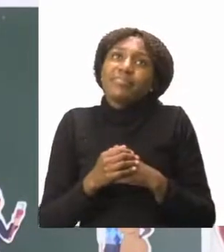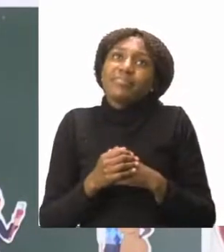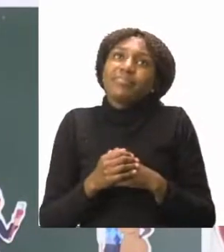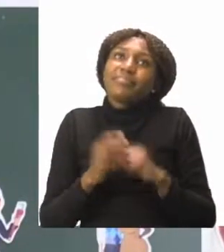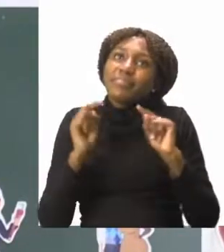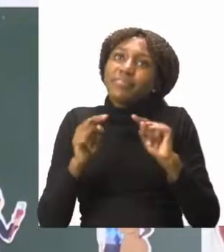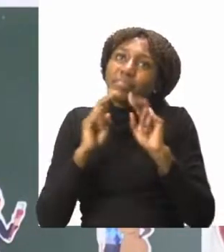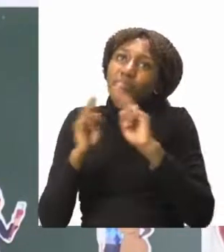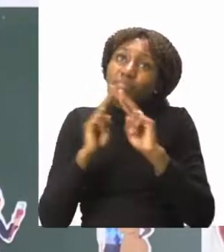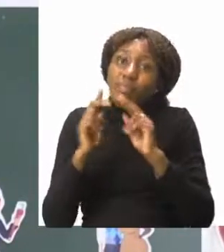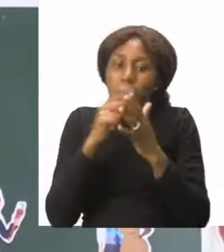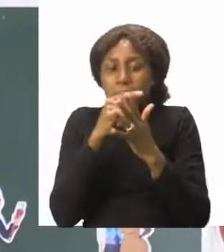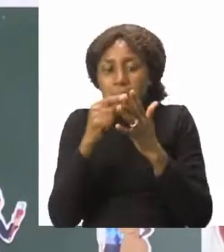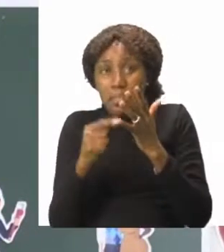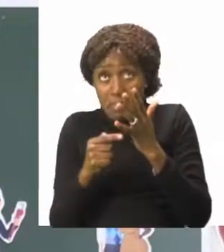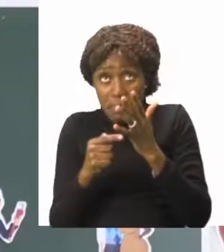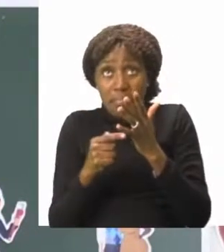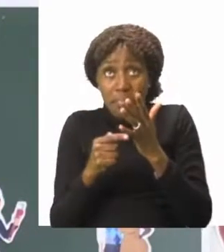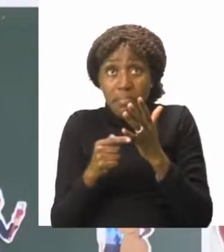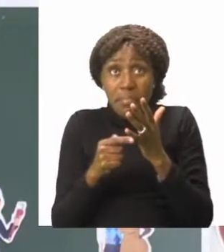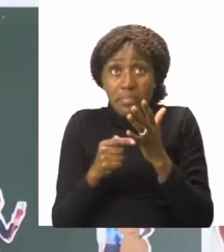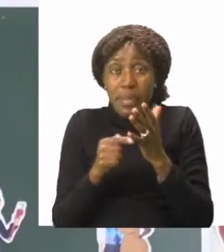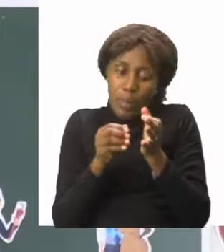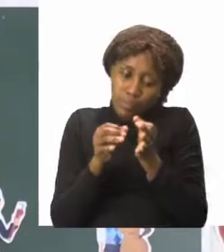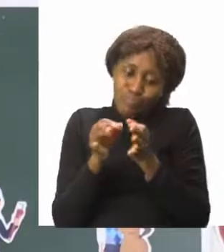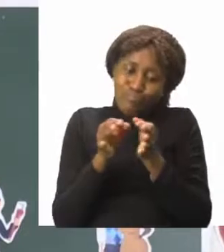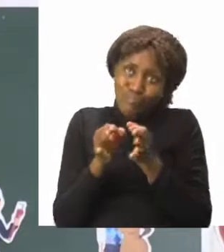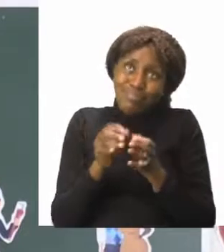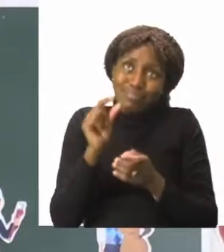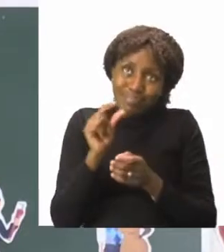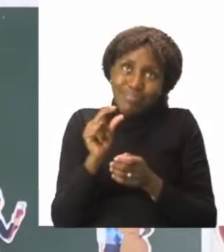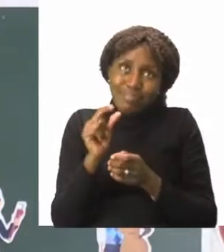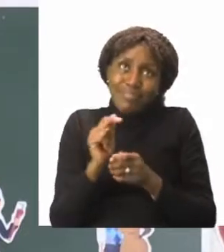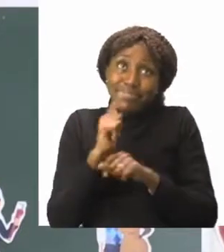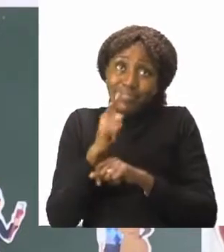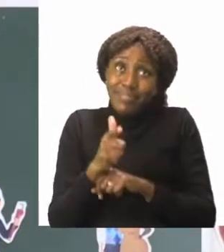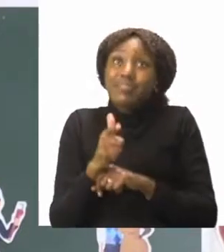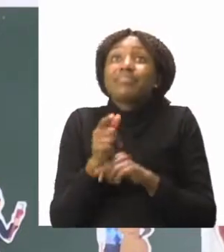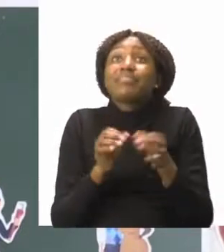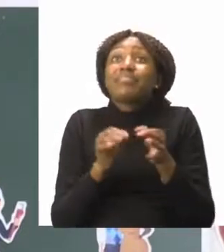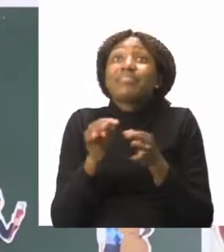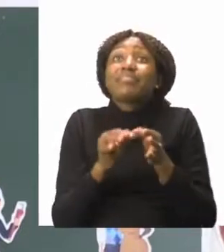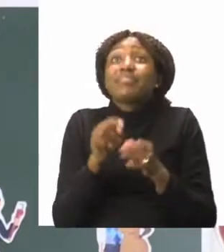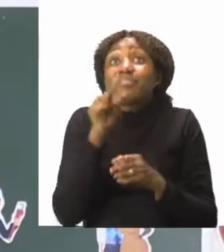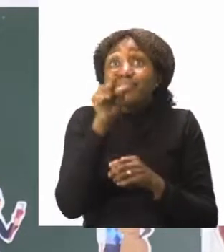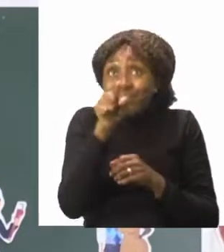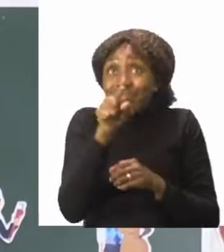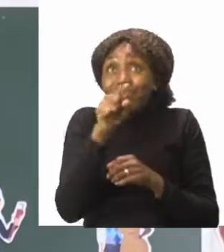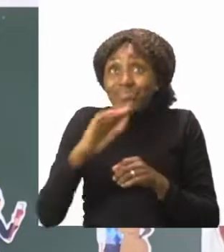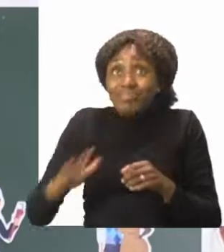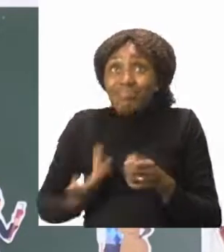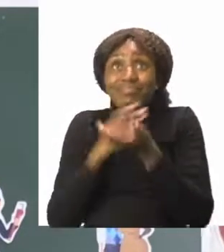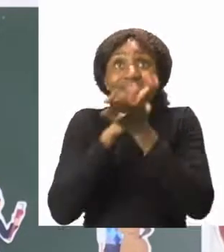talk about a few of them that I have on the board, and then we will talk about how you can be one of